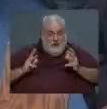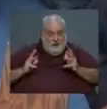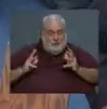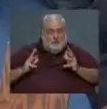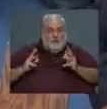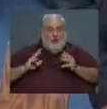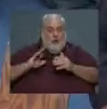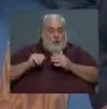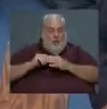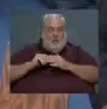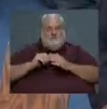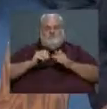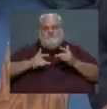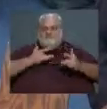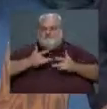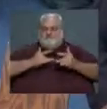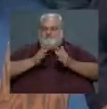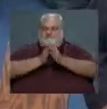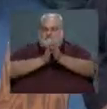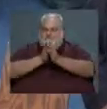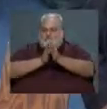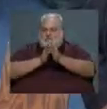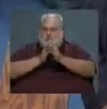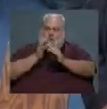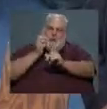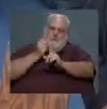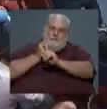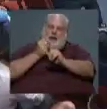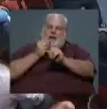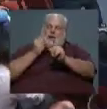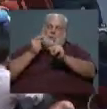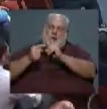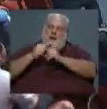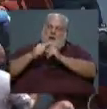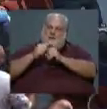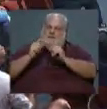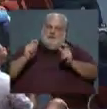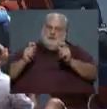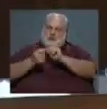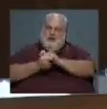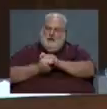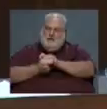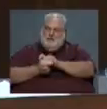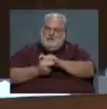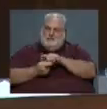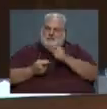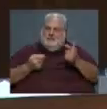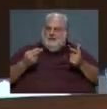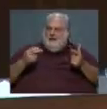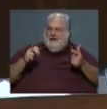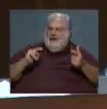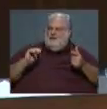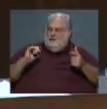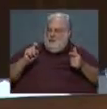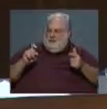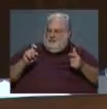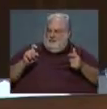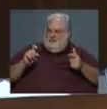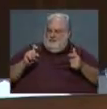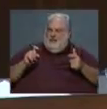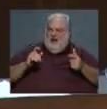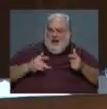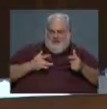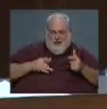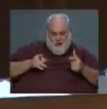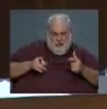are excited about looking forward and making a difference in our city. I asked because I felt sure that you felt good with